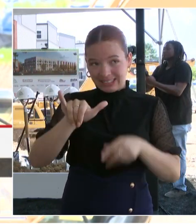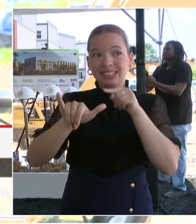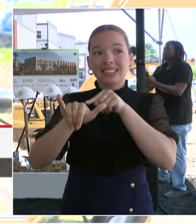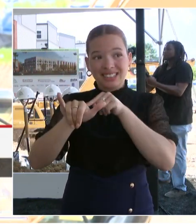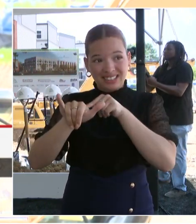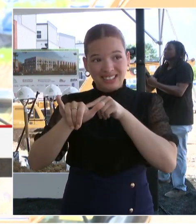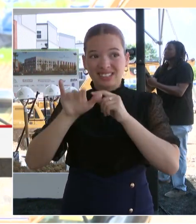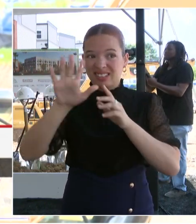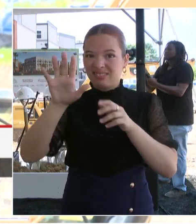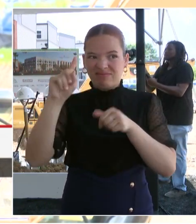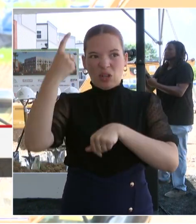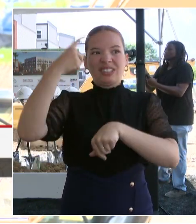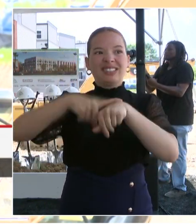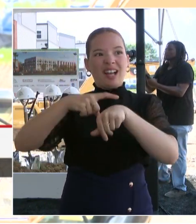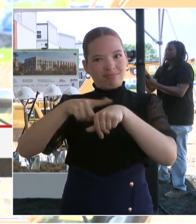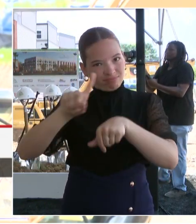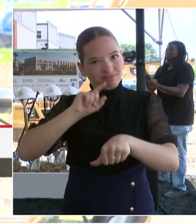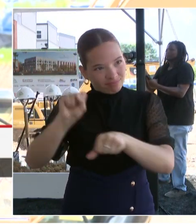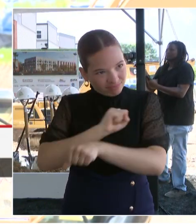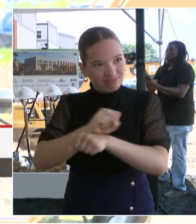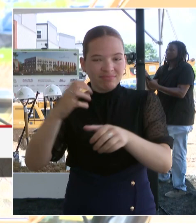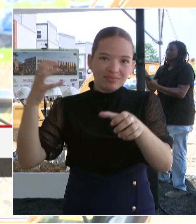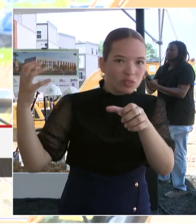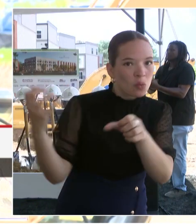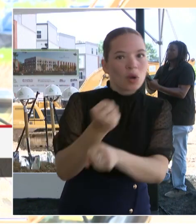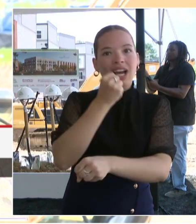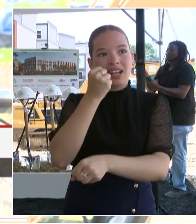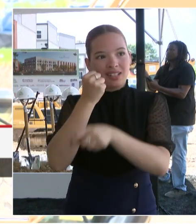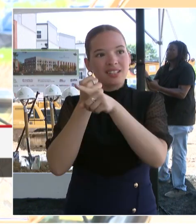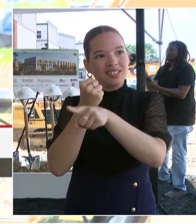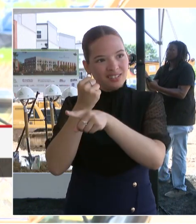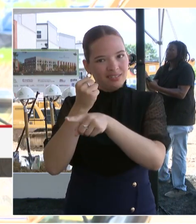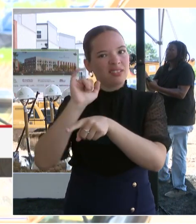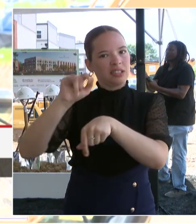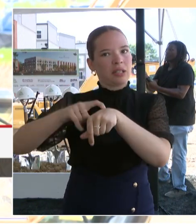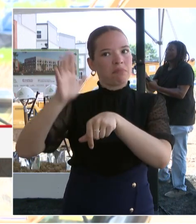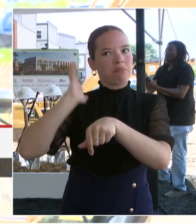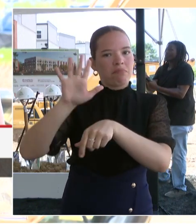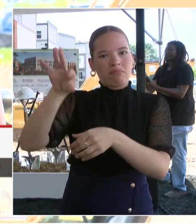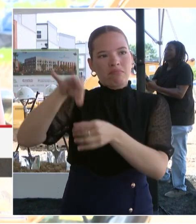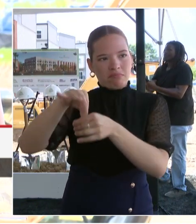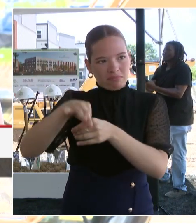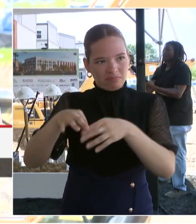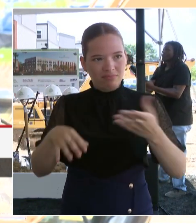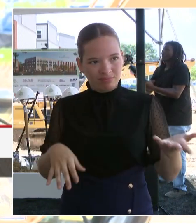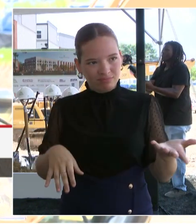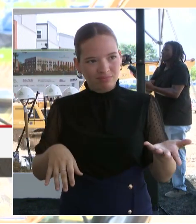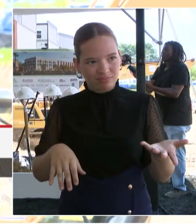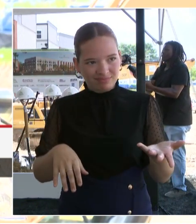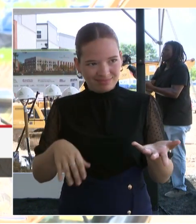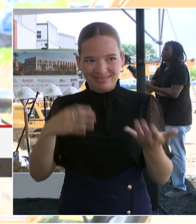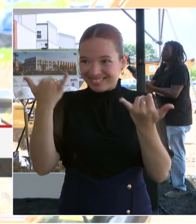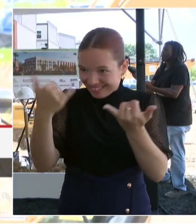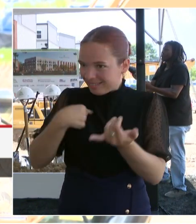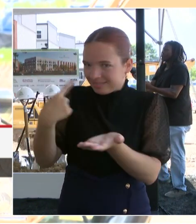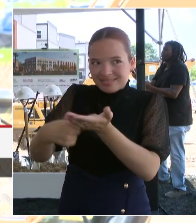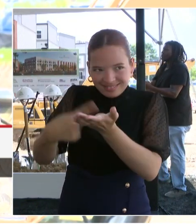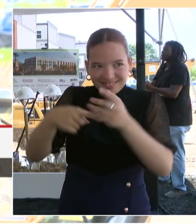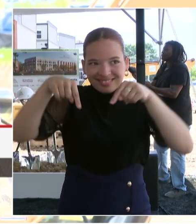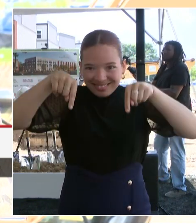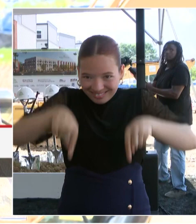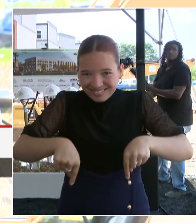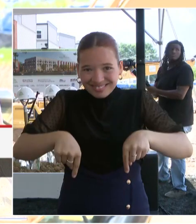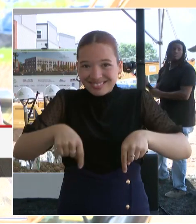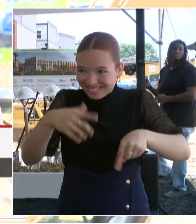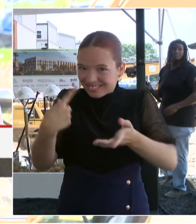Columbia. And this is when we started talking about this project. And he assured people